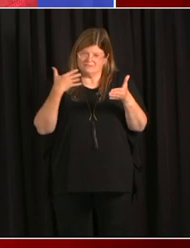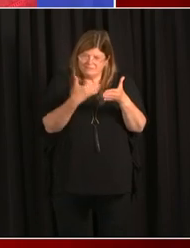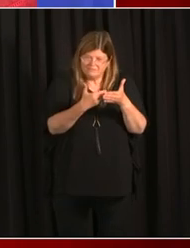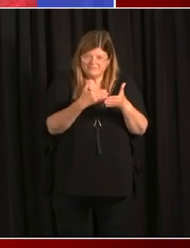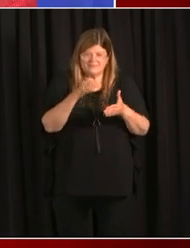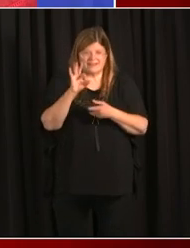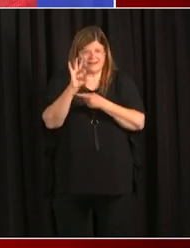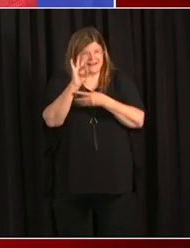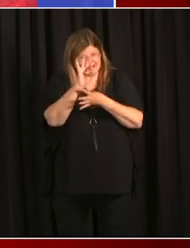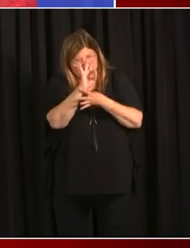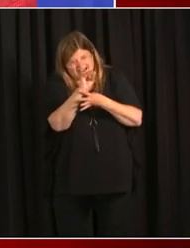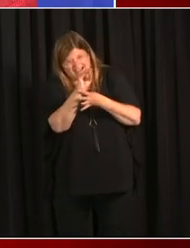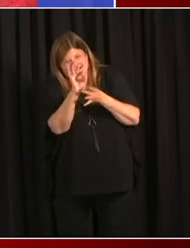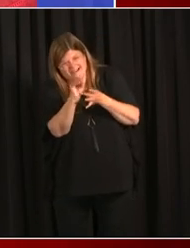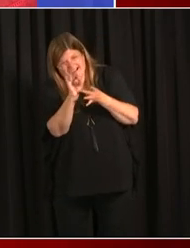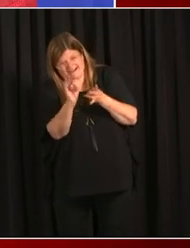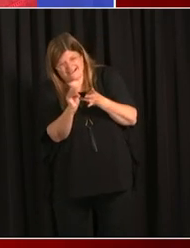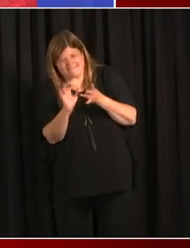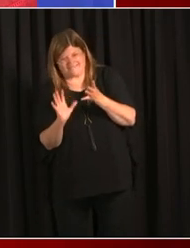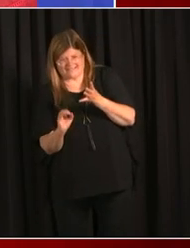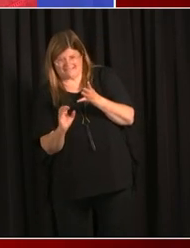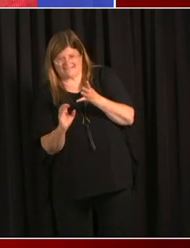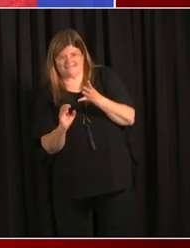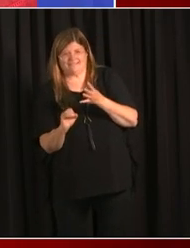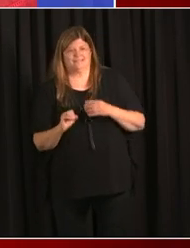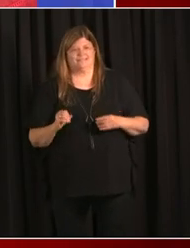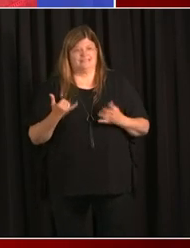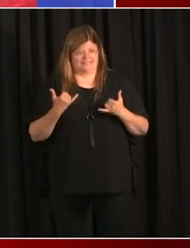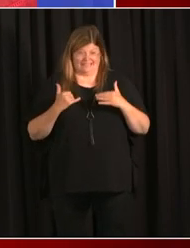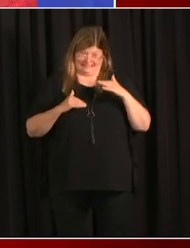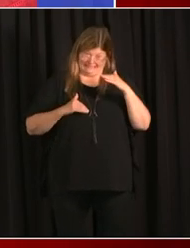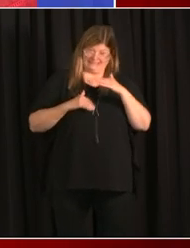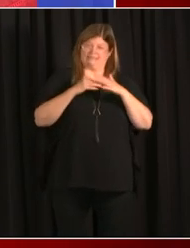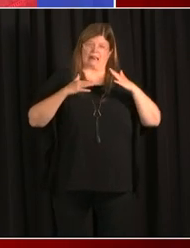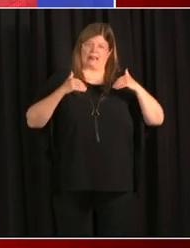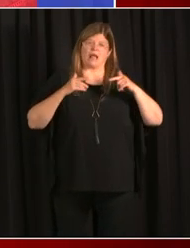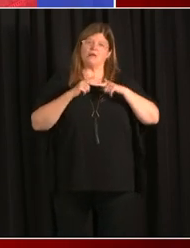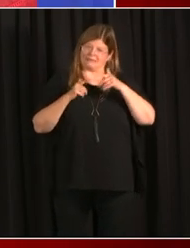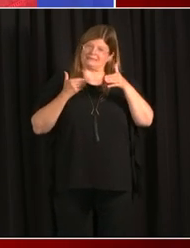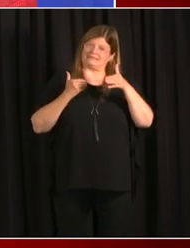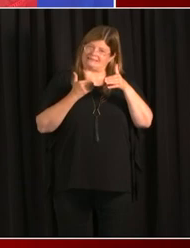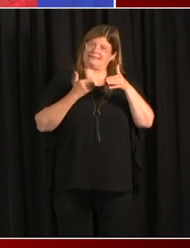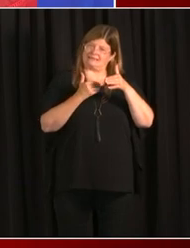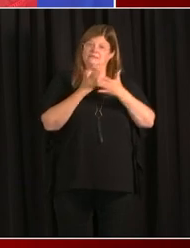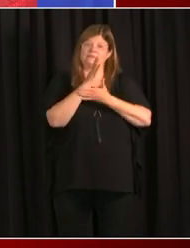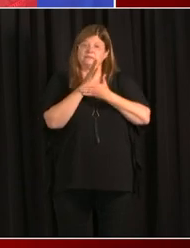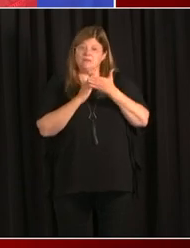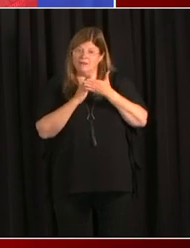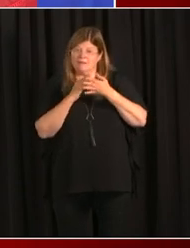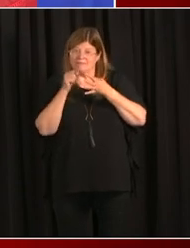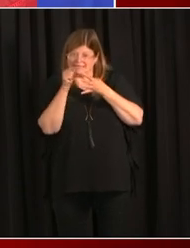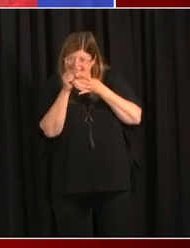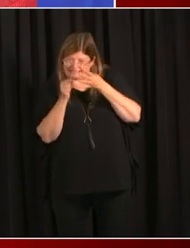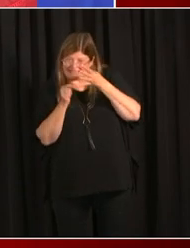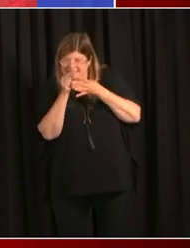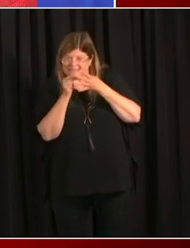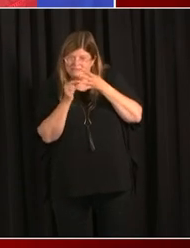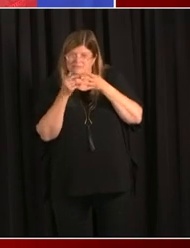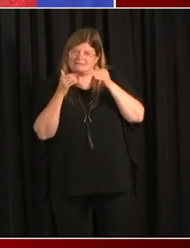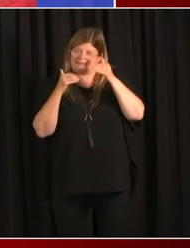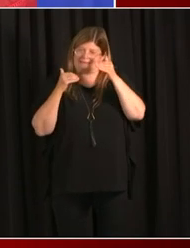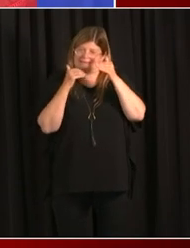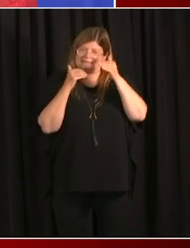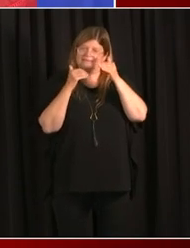HIV. Still, we're not where we want to be. The goals have been very simply laid out,